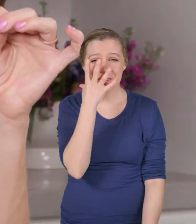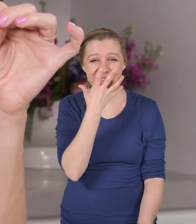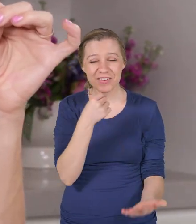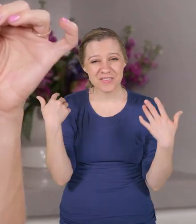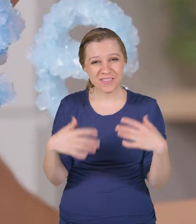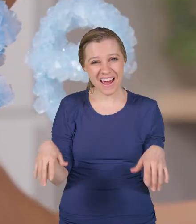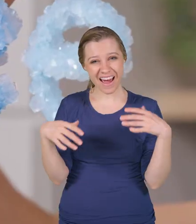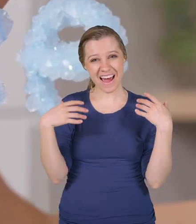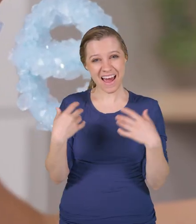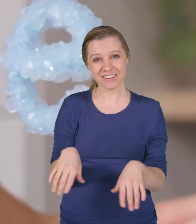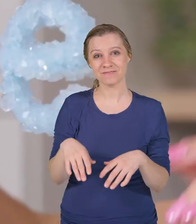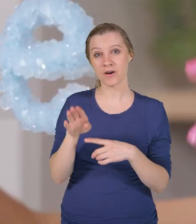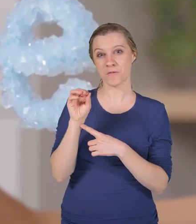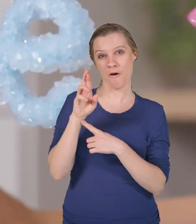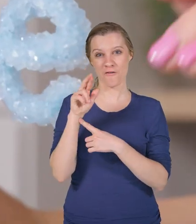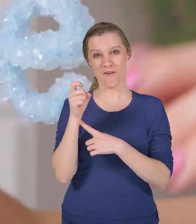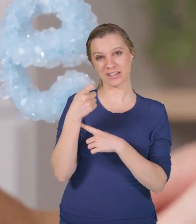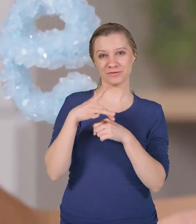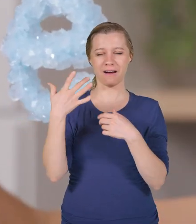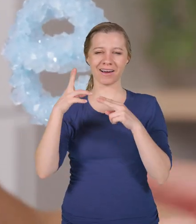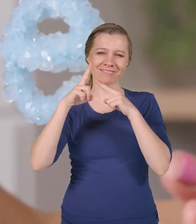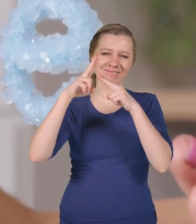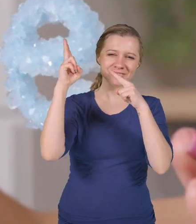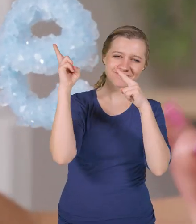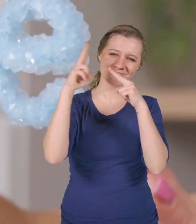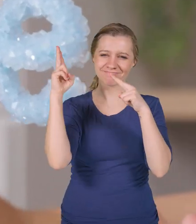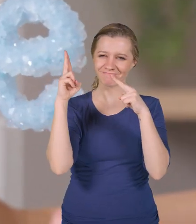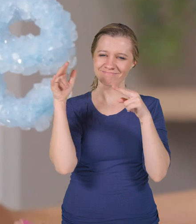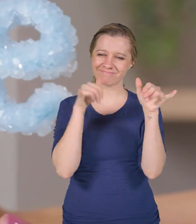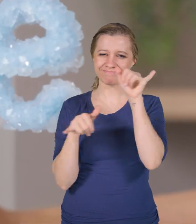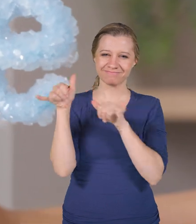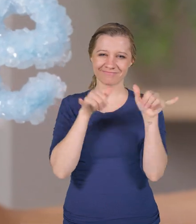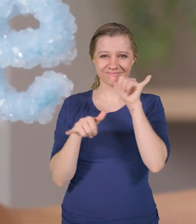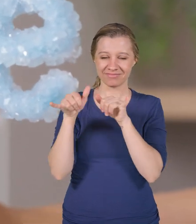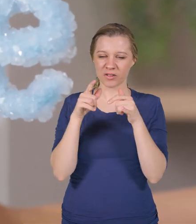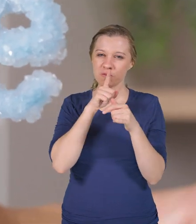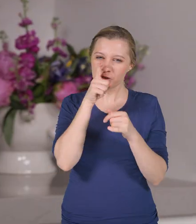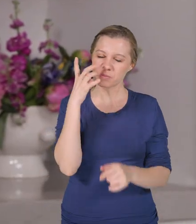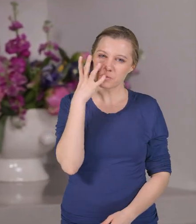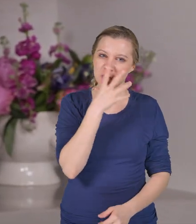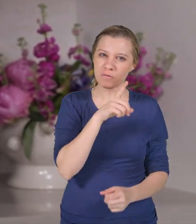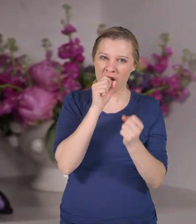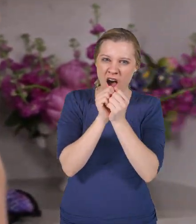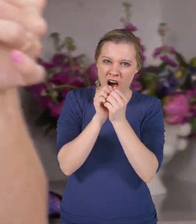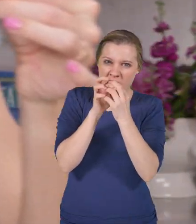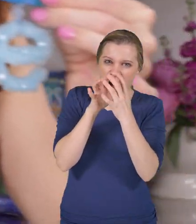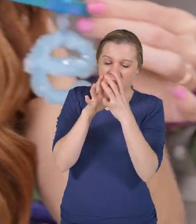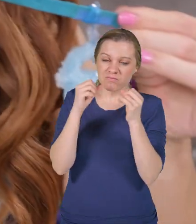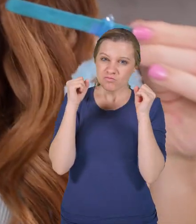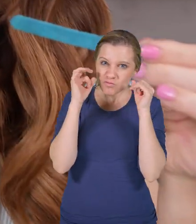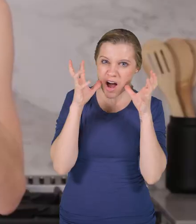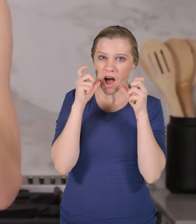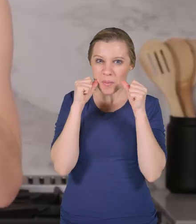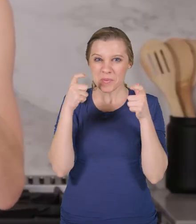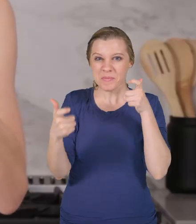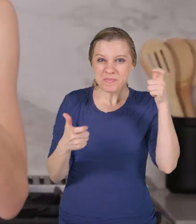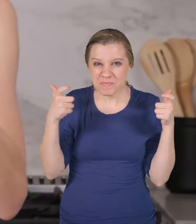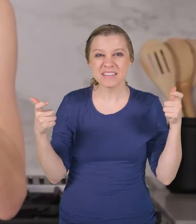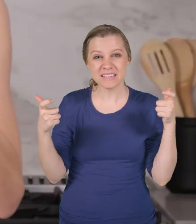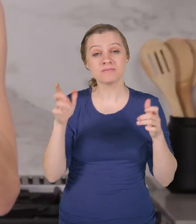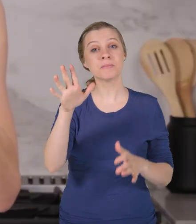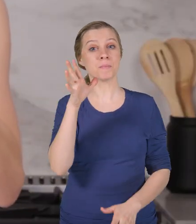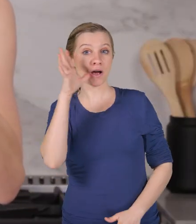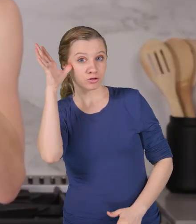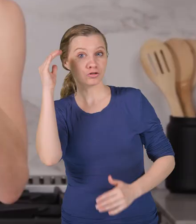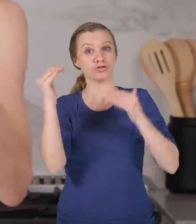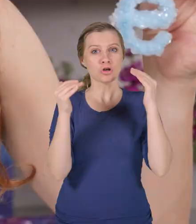those are. Borax crystals are elite. They're so beautiful. It's incredible how big they get. But for parents and